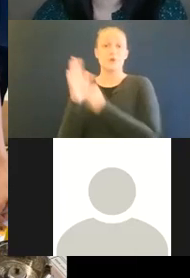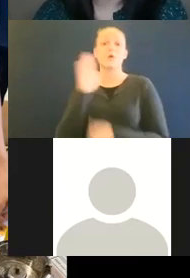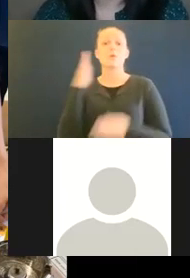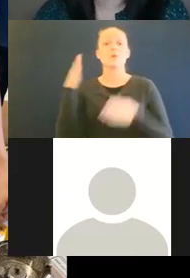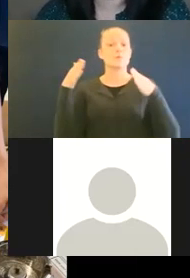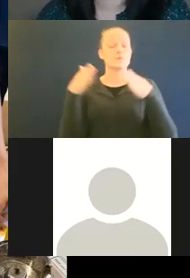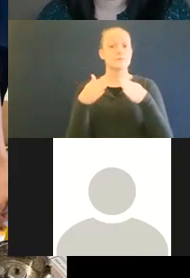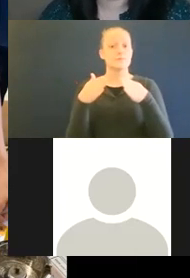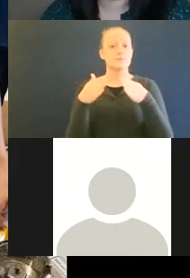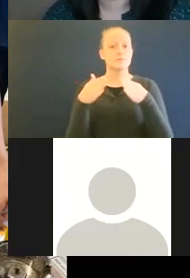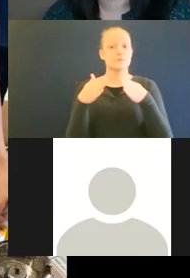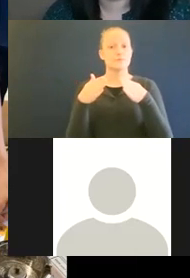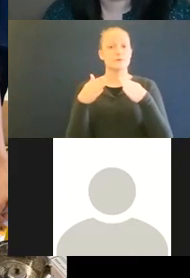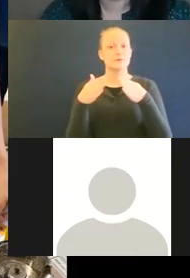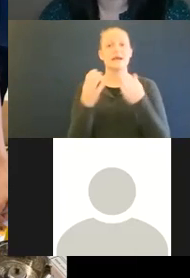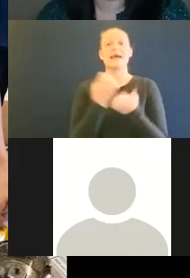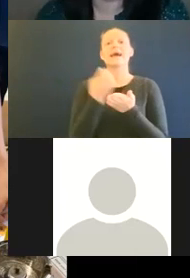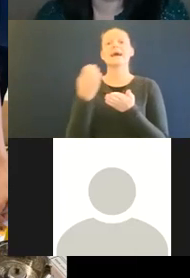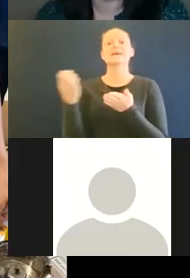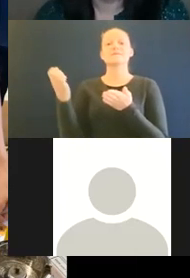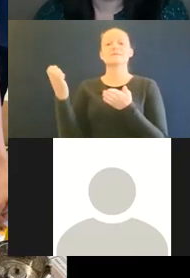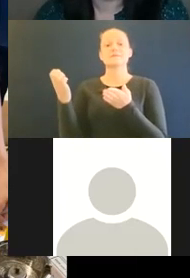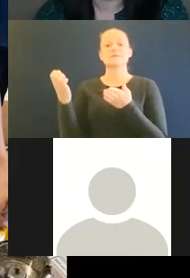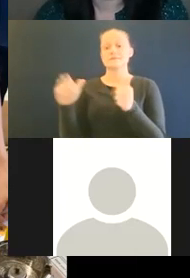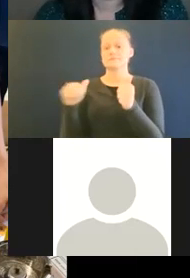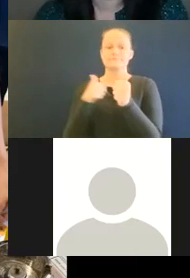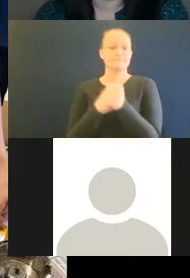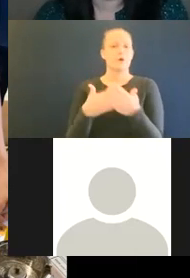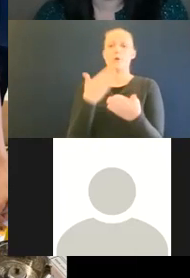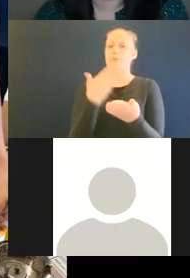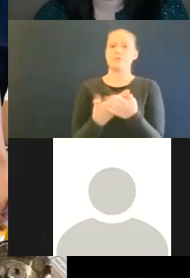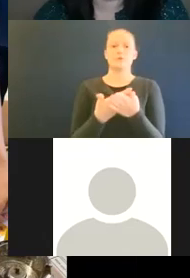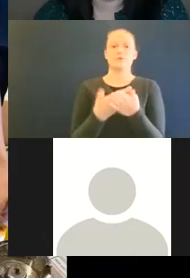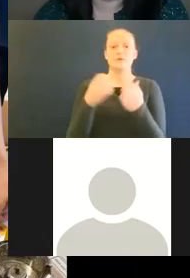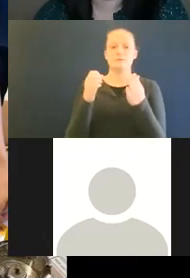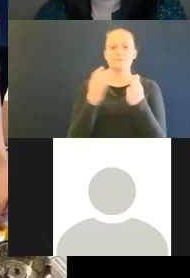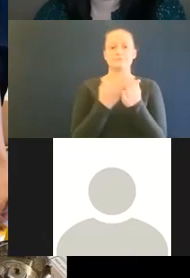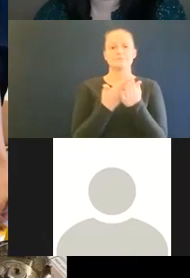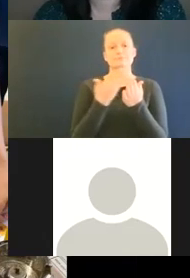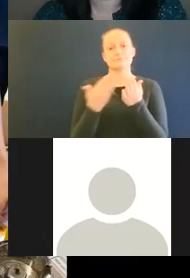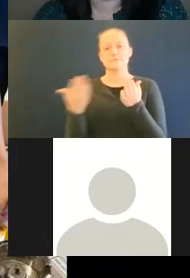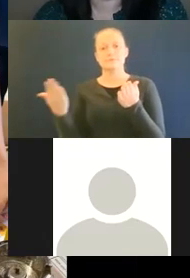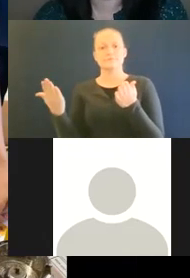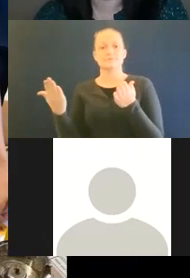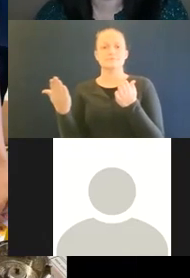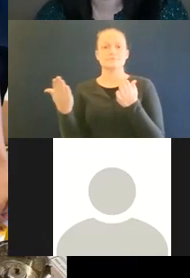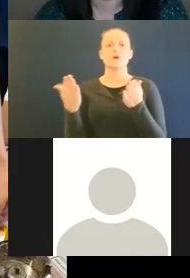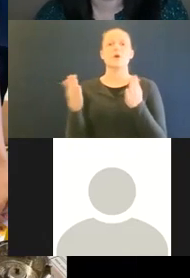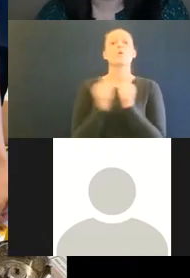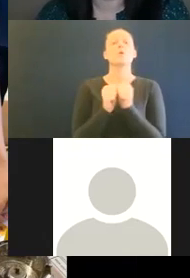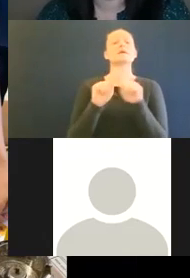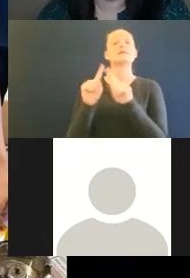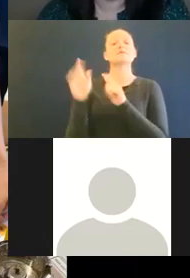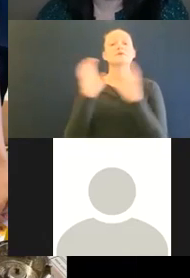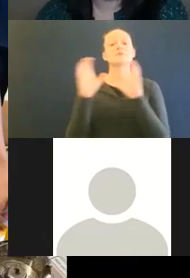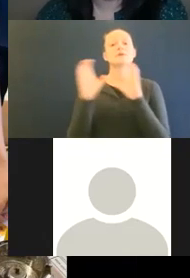on evidence-based strategies to support these learners who do use augmentative communication systems. And we're going to be talking